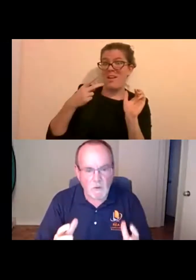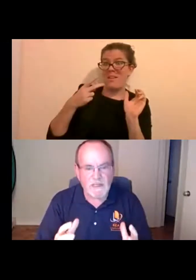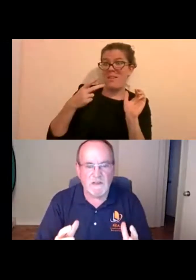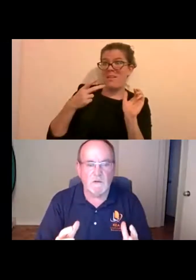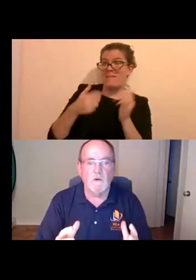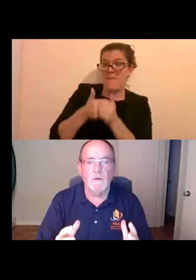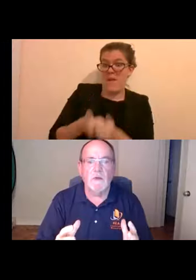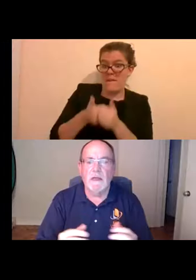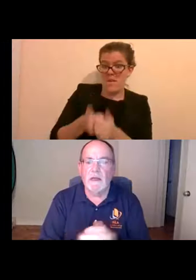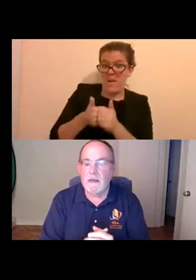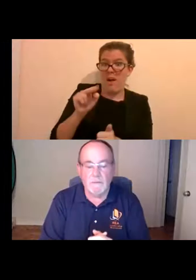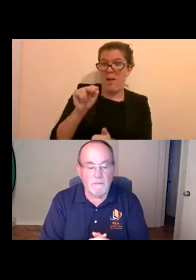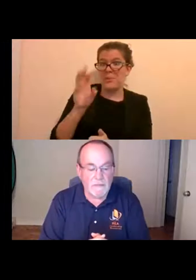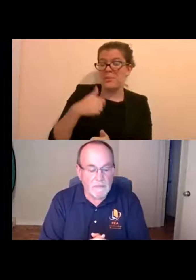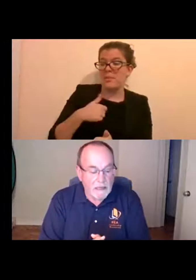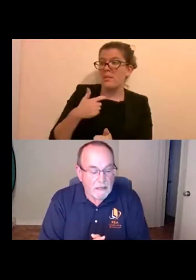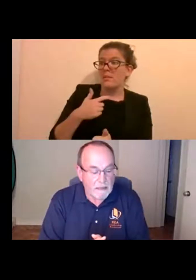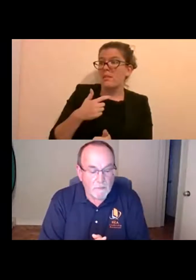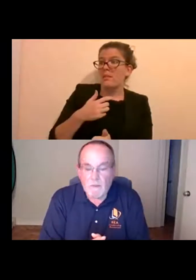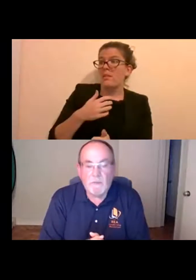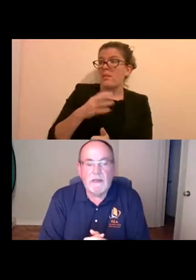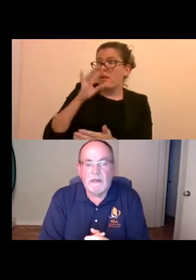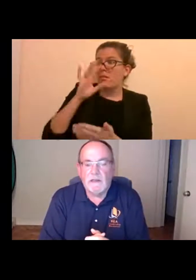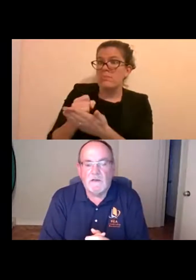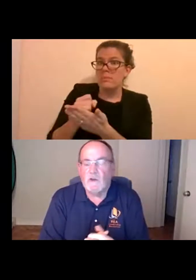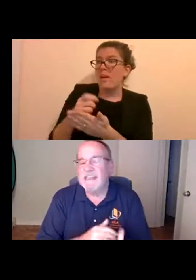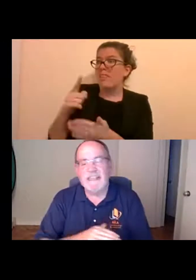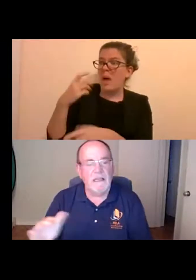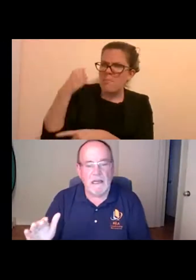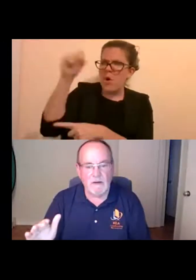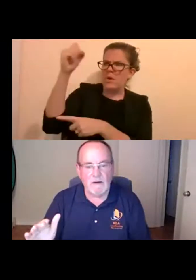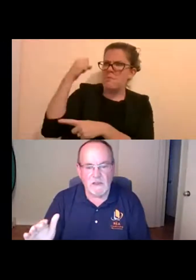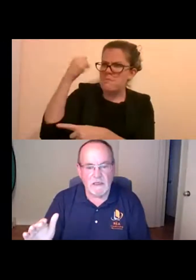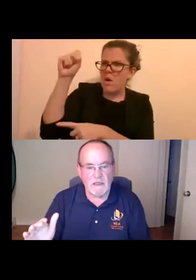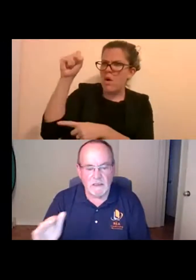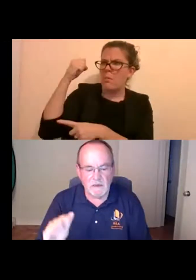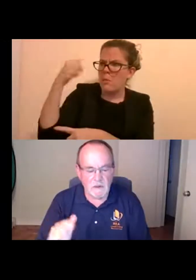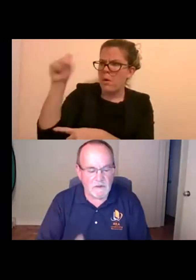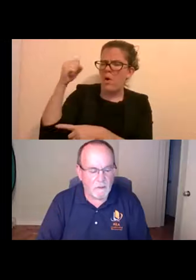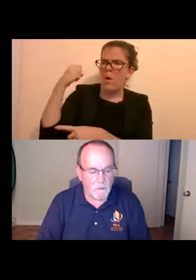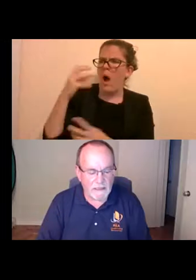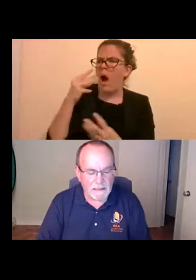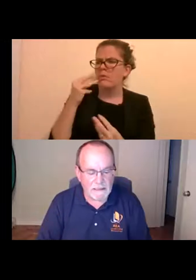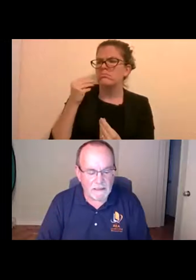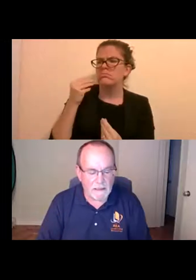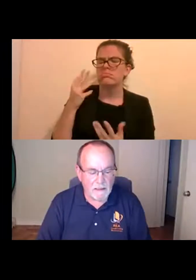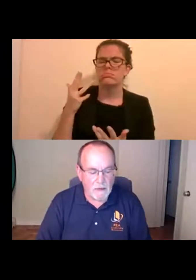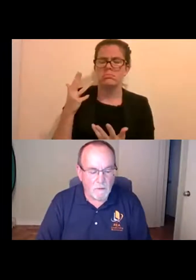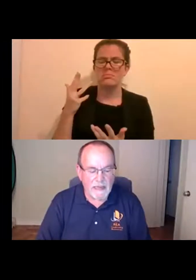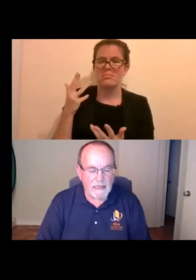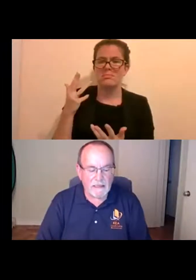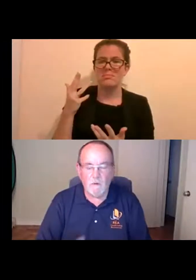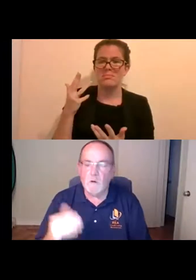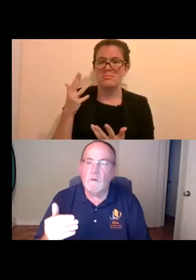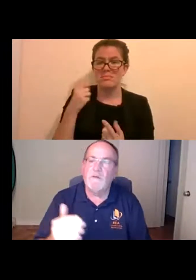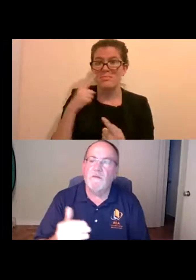of protest group that probably is as good as anything I've ever seen in terms of the way they did that. Well,